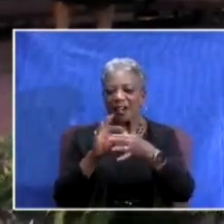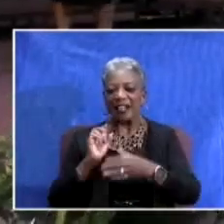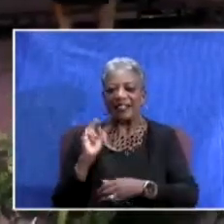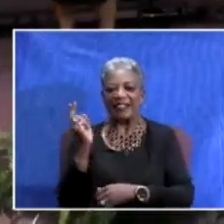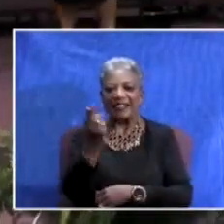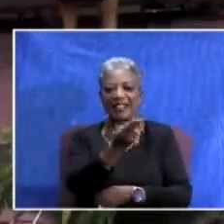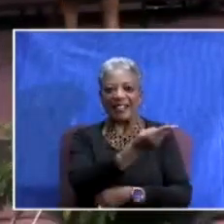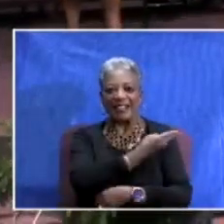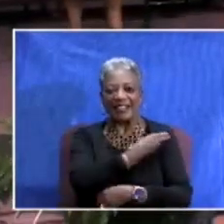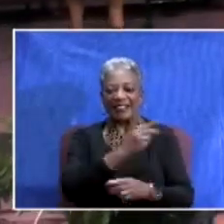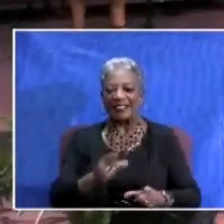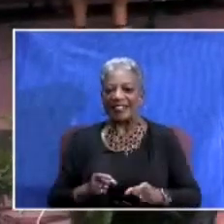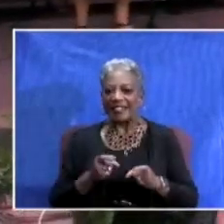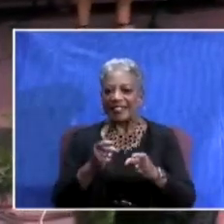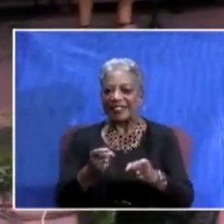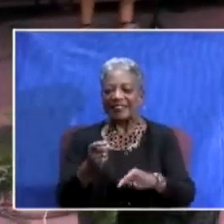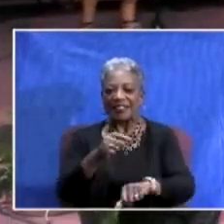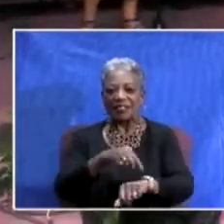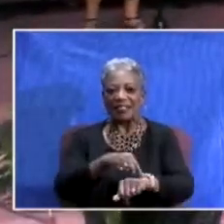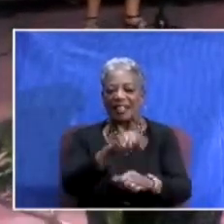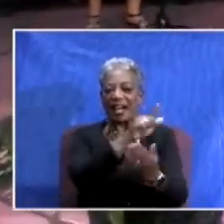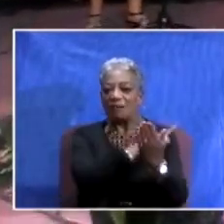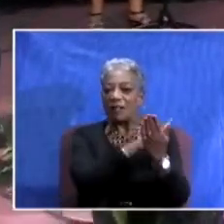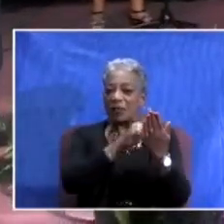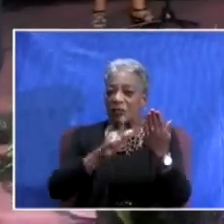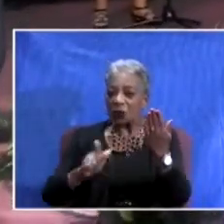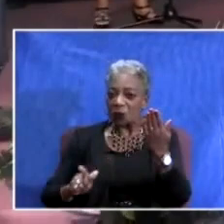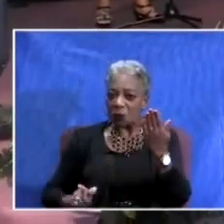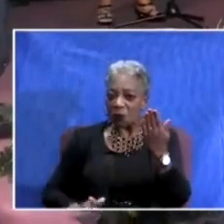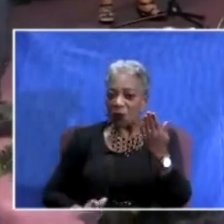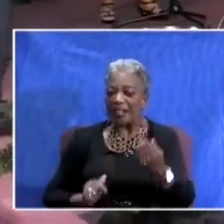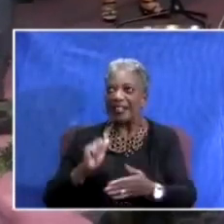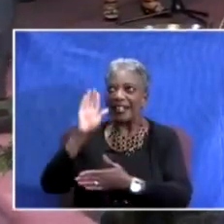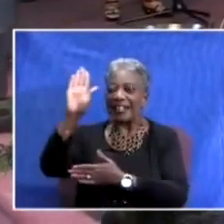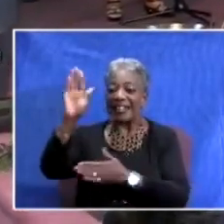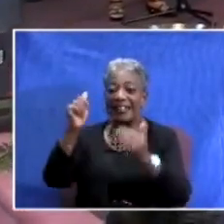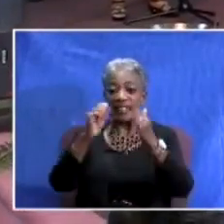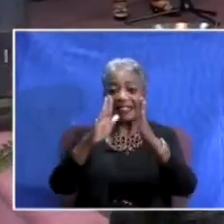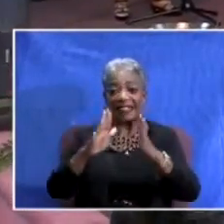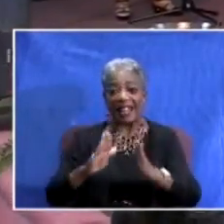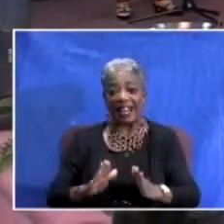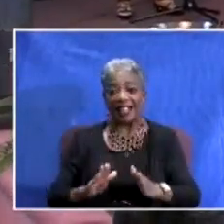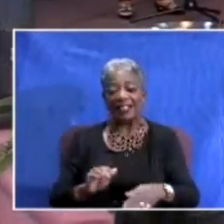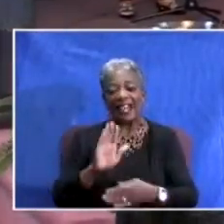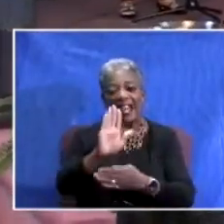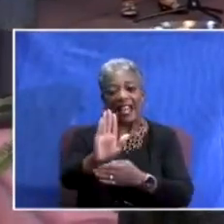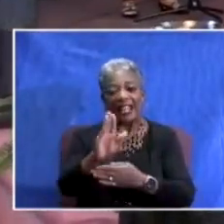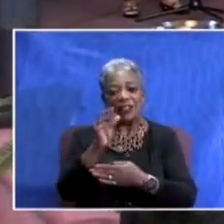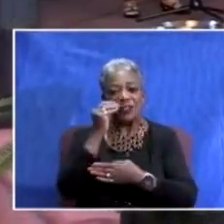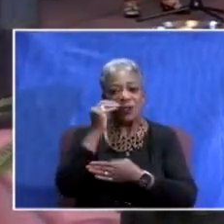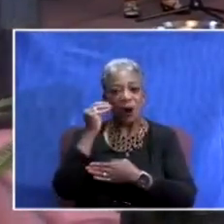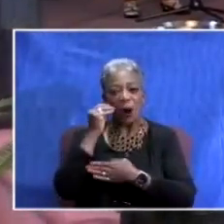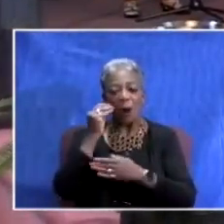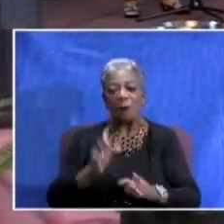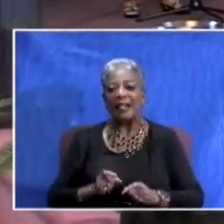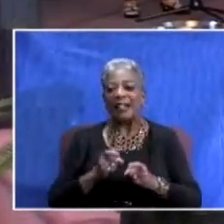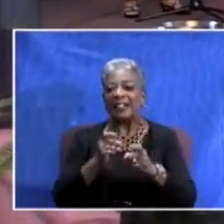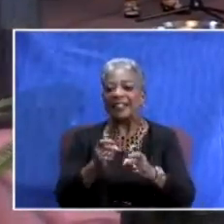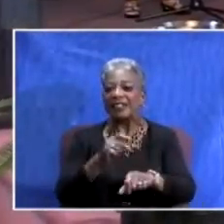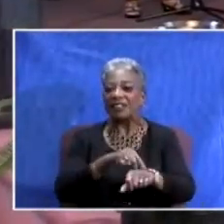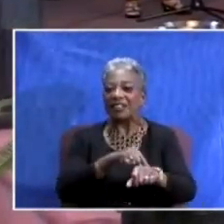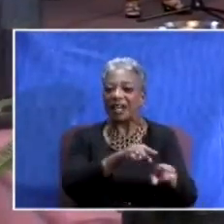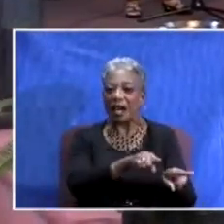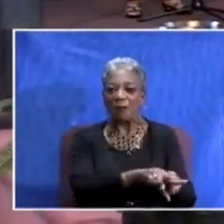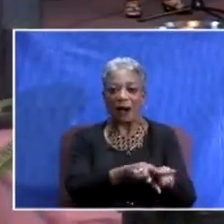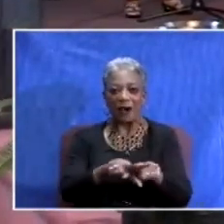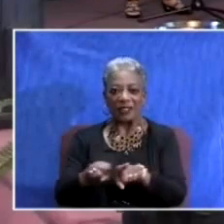giving time in the Lord's house, and it's giving time in your house. We often say that you can't